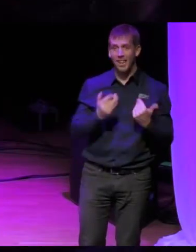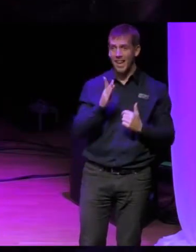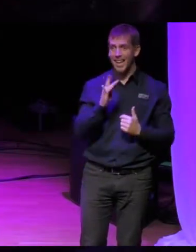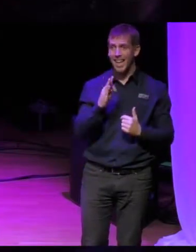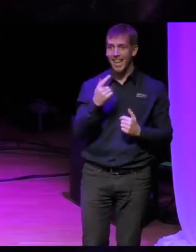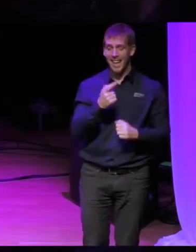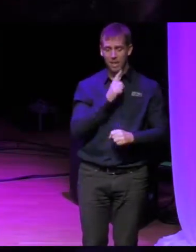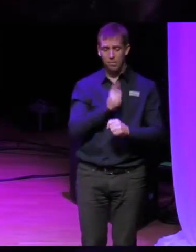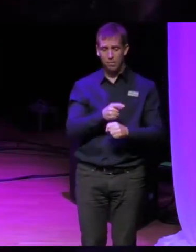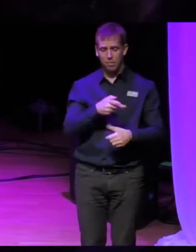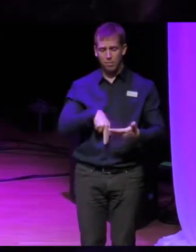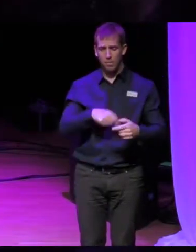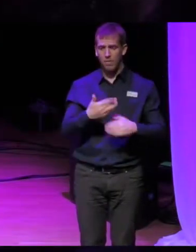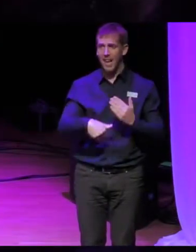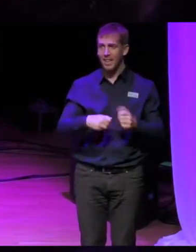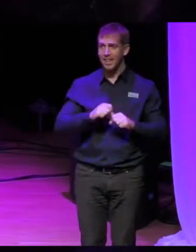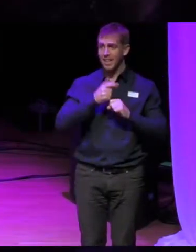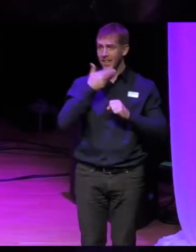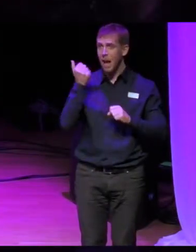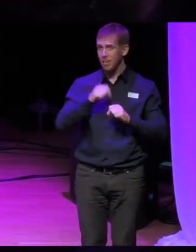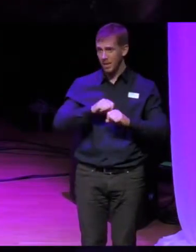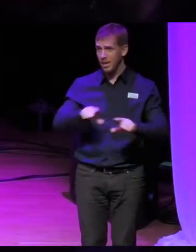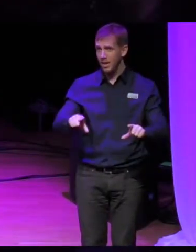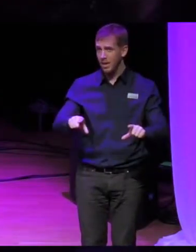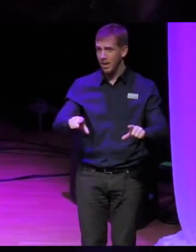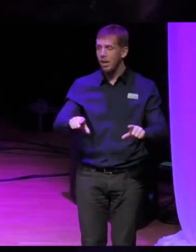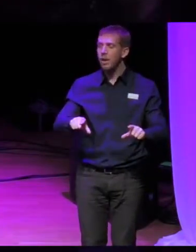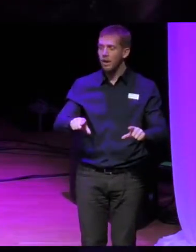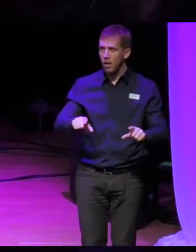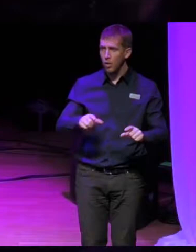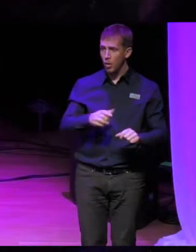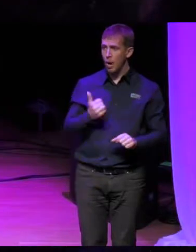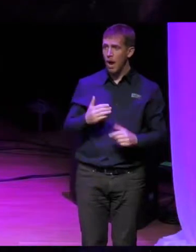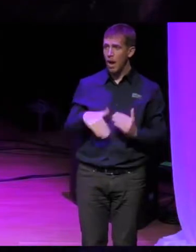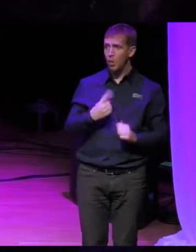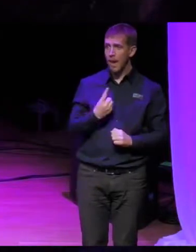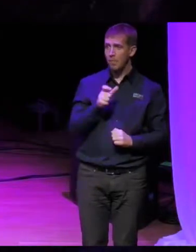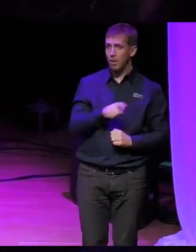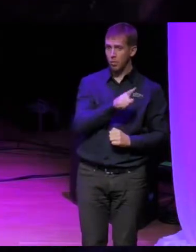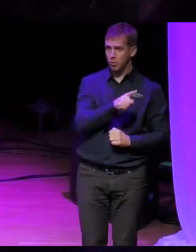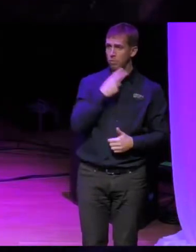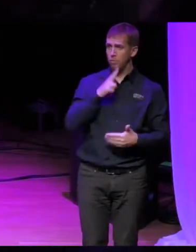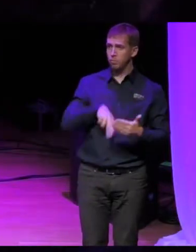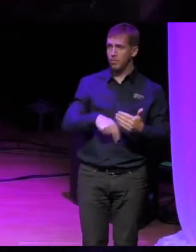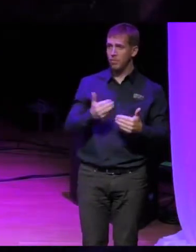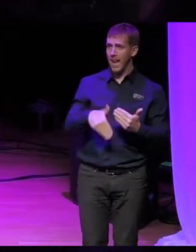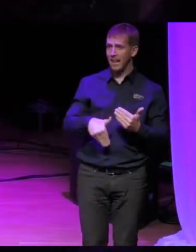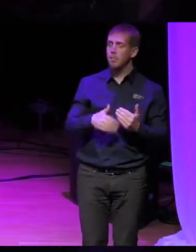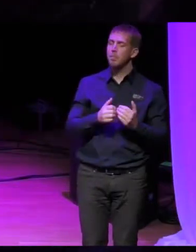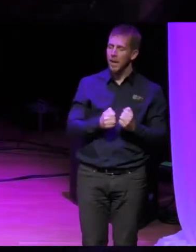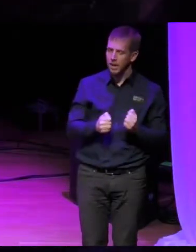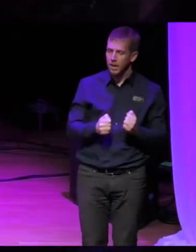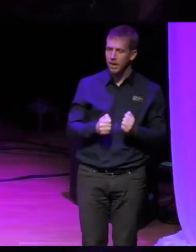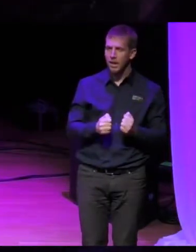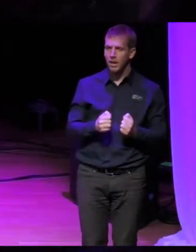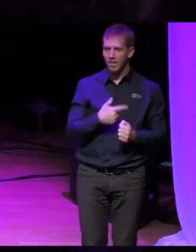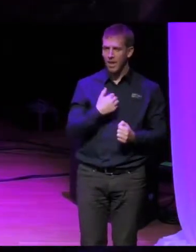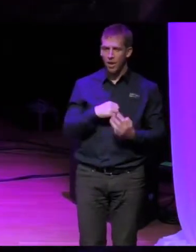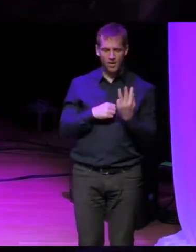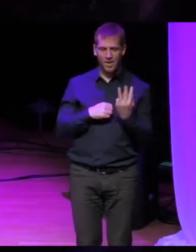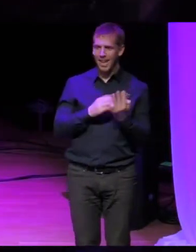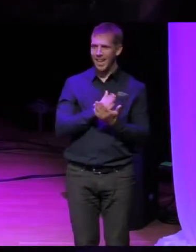done quickly and only involve the president. But as I mentioned, in the system of separation